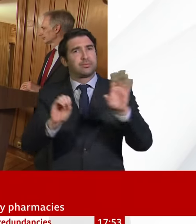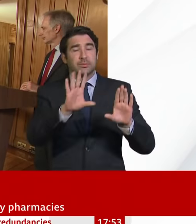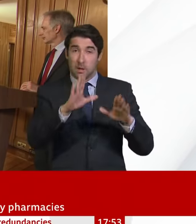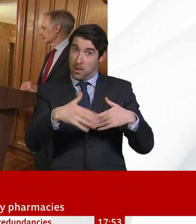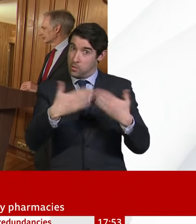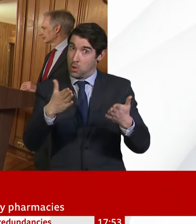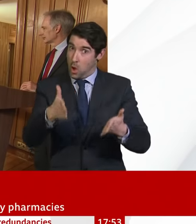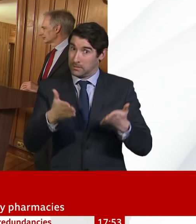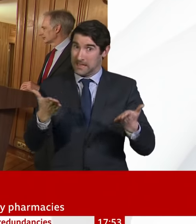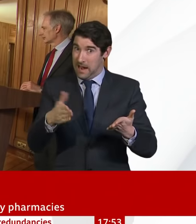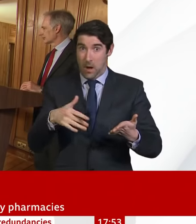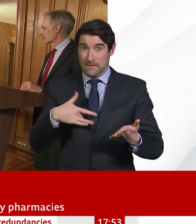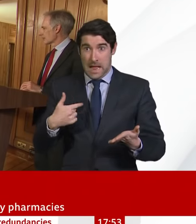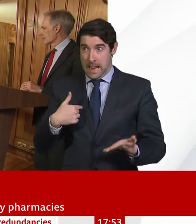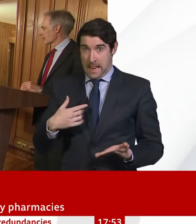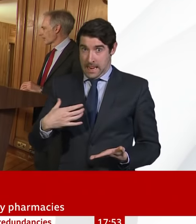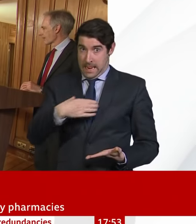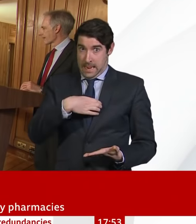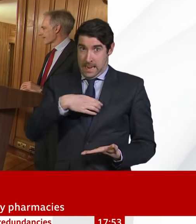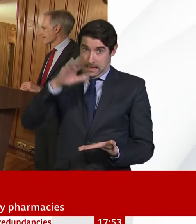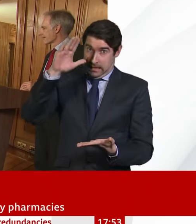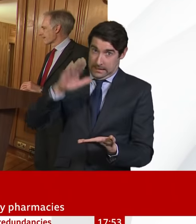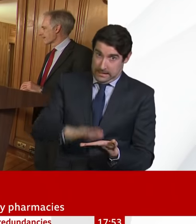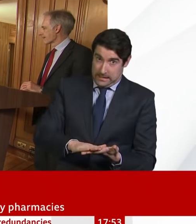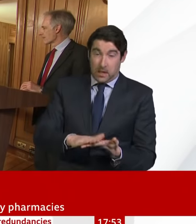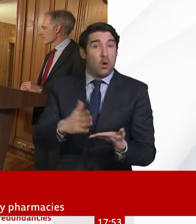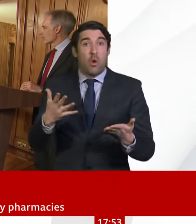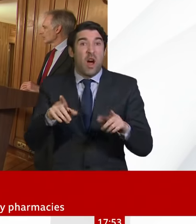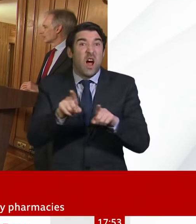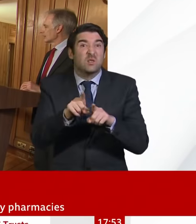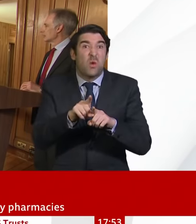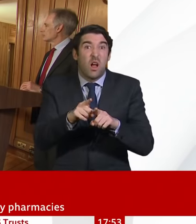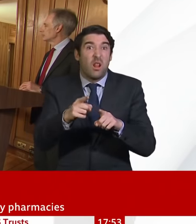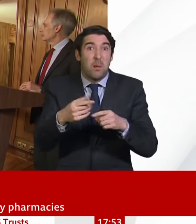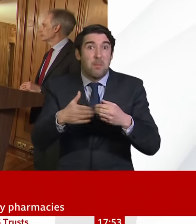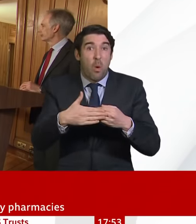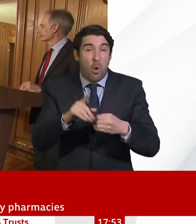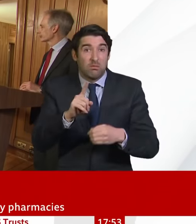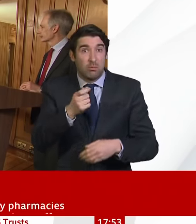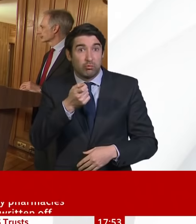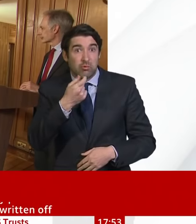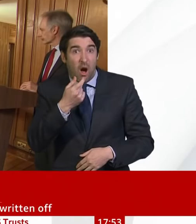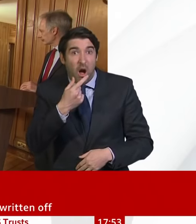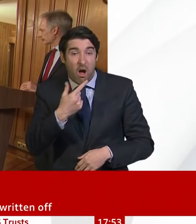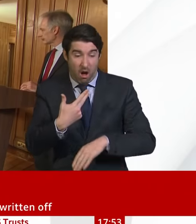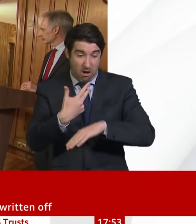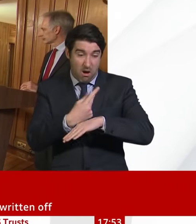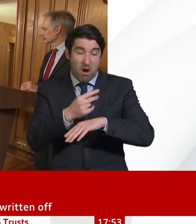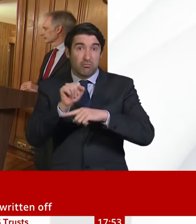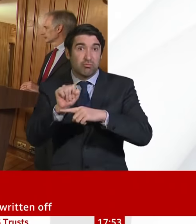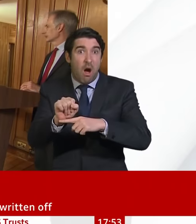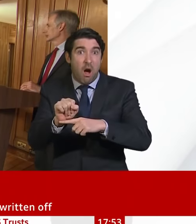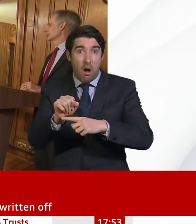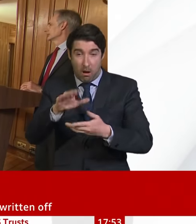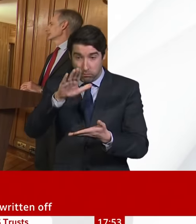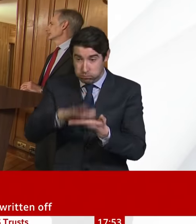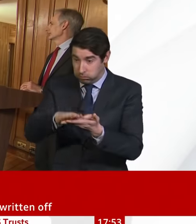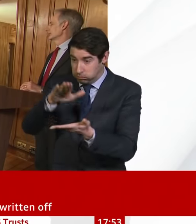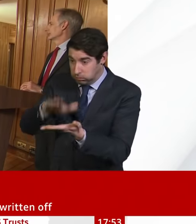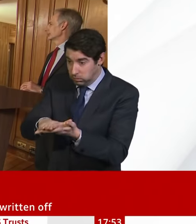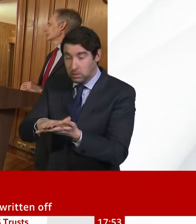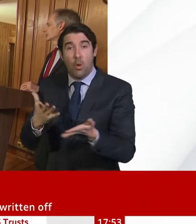reporting unease that they may run out of oxygen, sedatives, anaesthetic. What system do you have in place